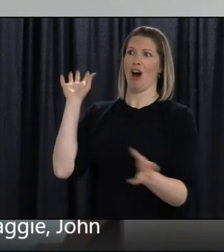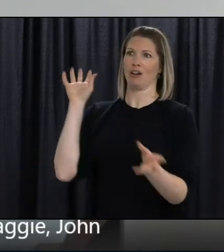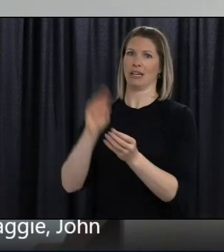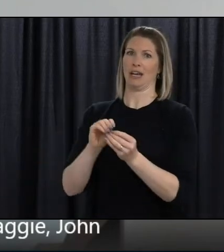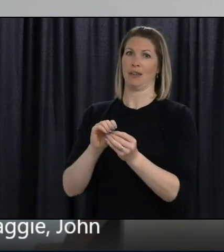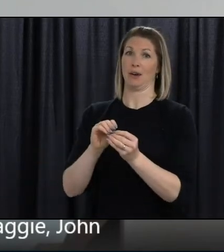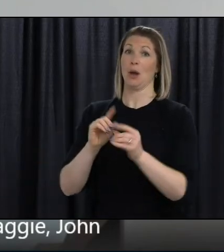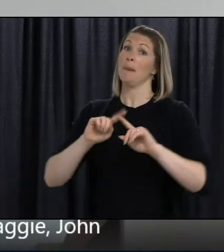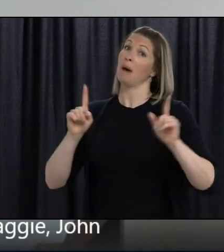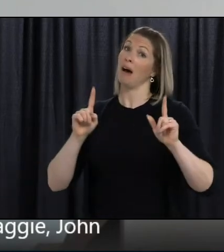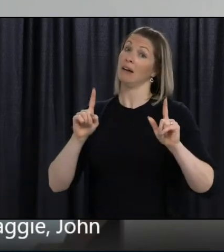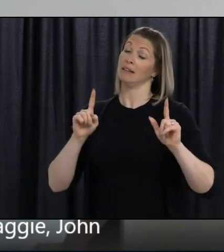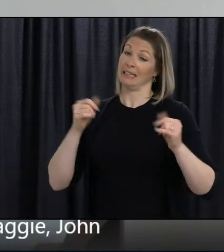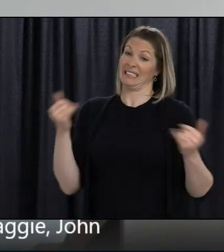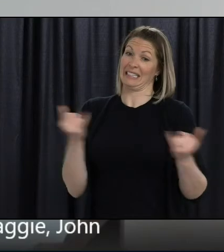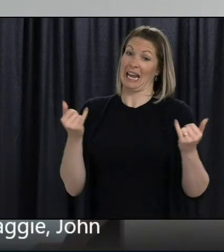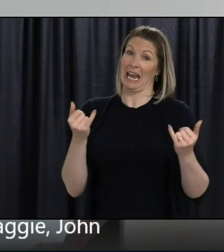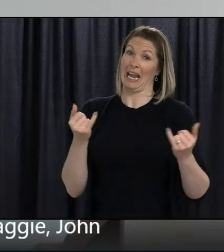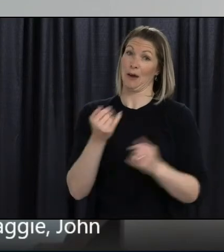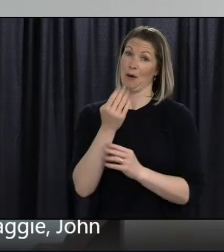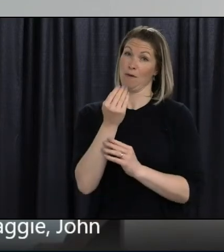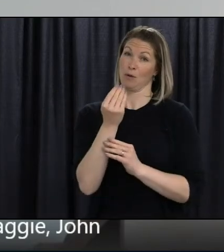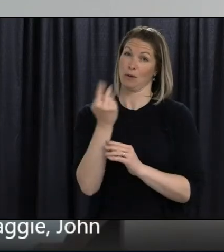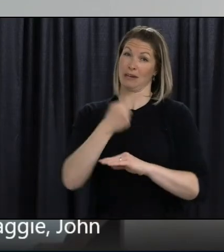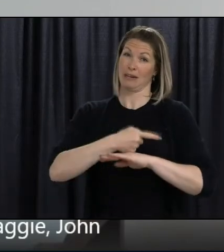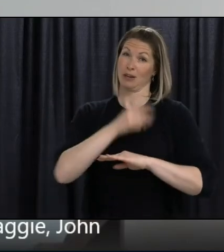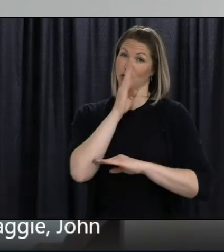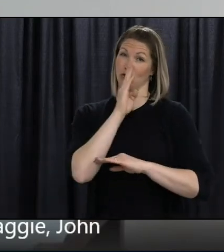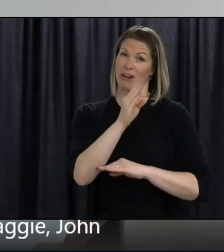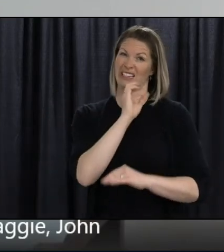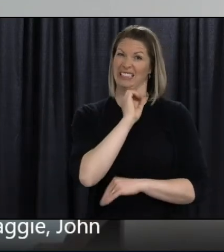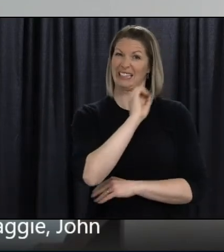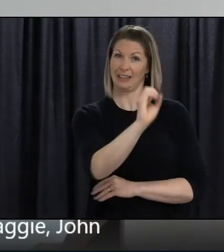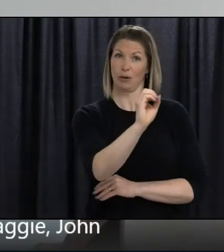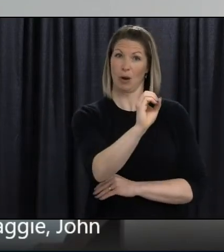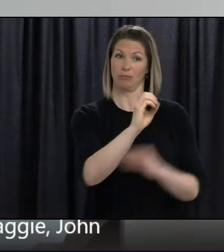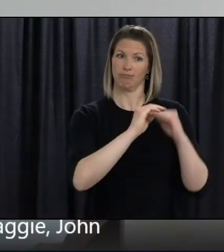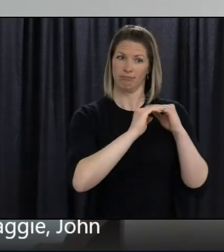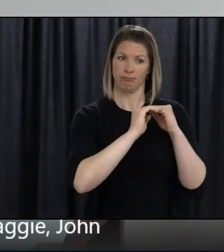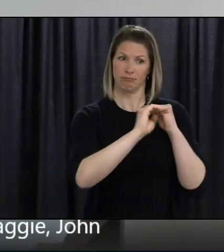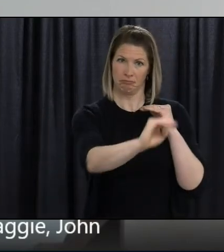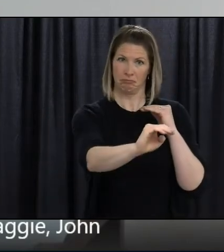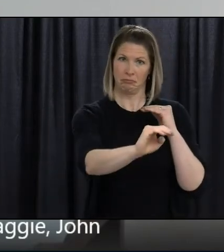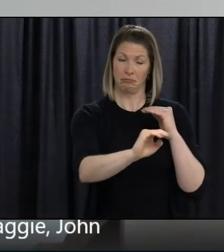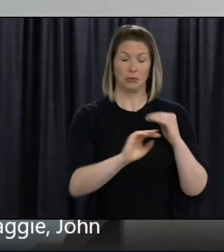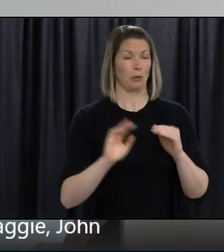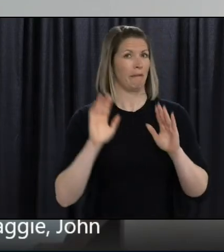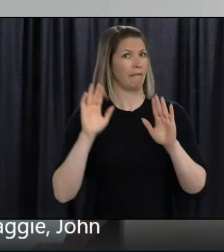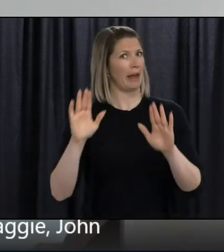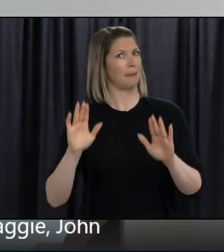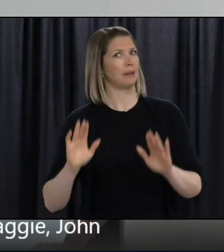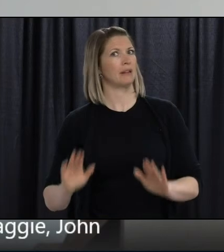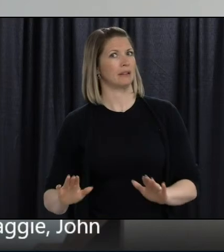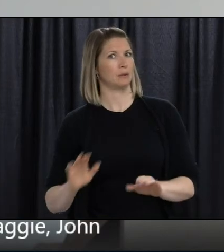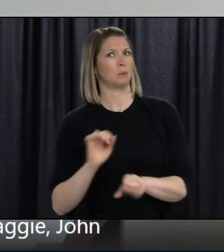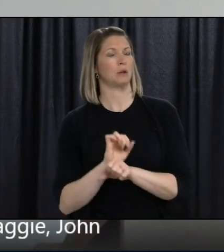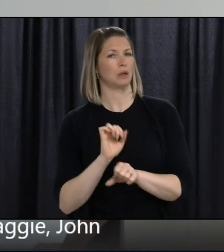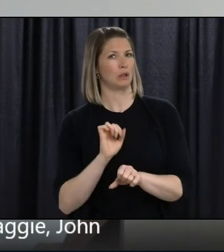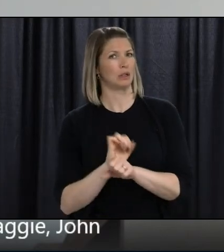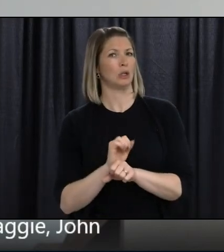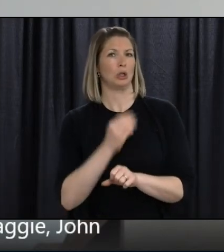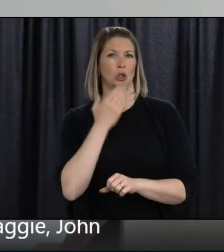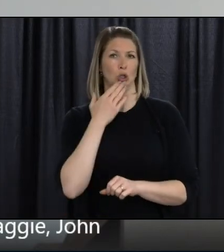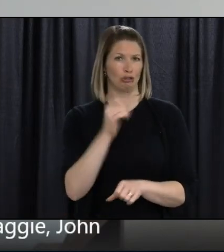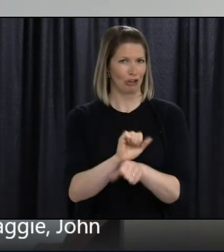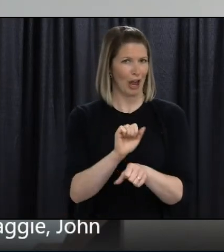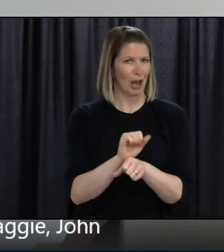have thought no change would actually indicate significant progress. So well done, Newfoundlanders and Labradorians. It is you who has